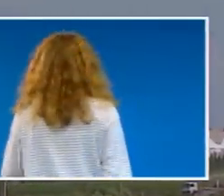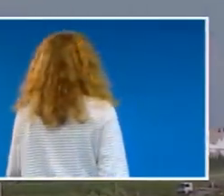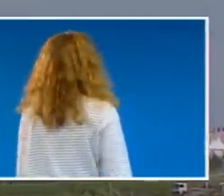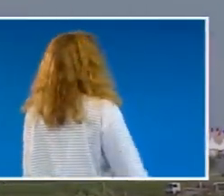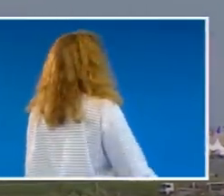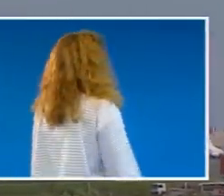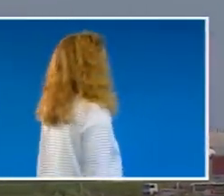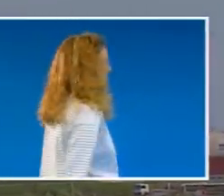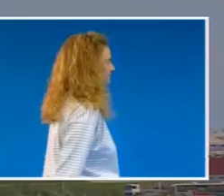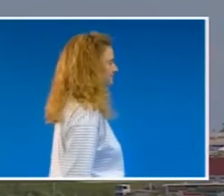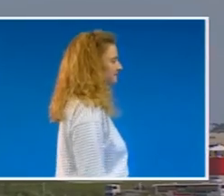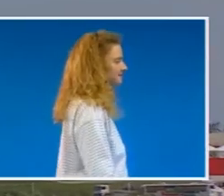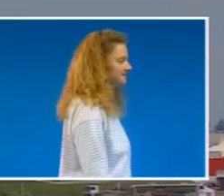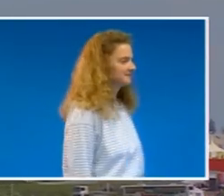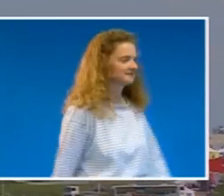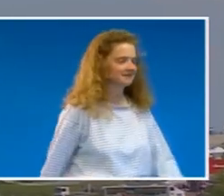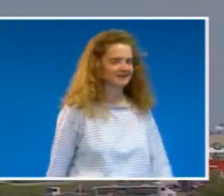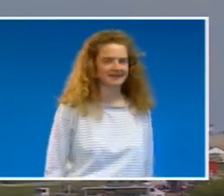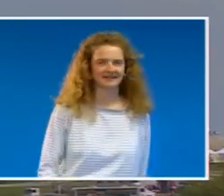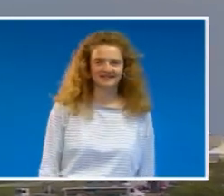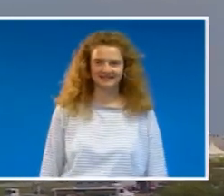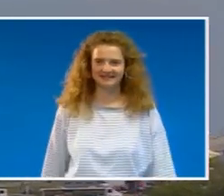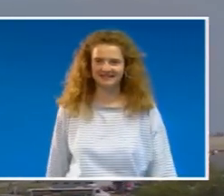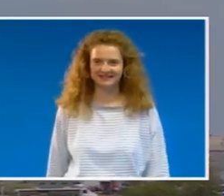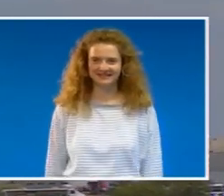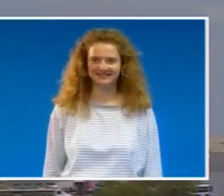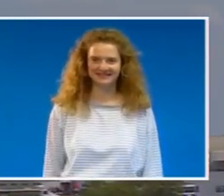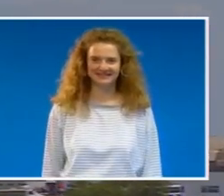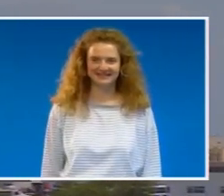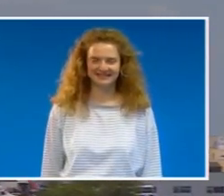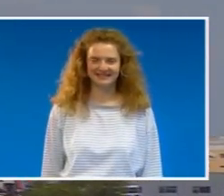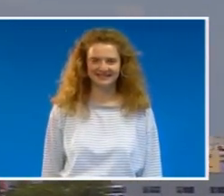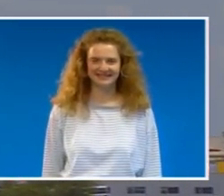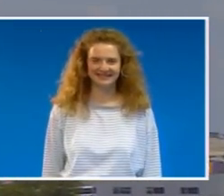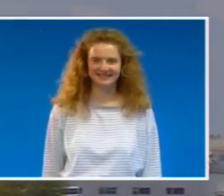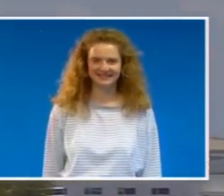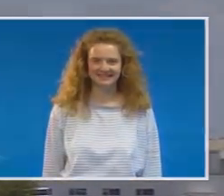together, we all turn round together as children like to do.